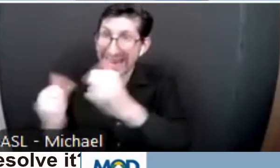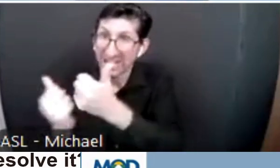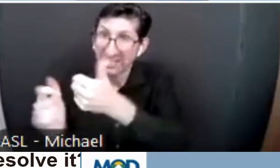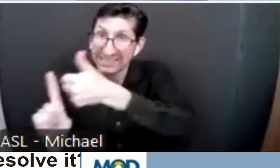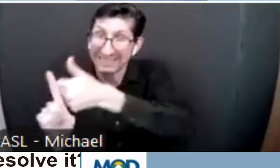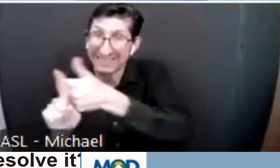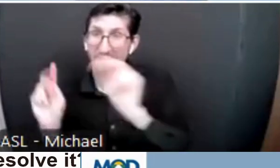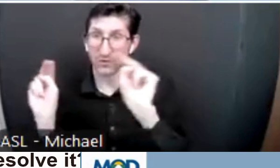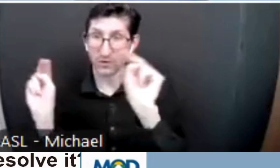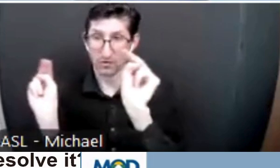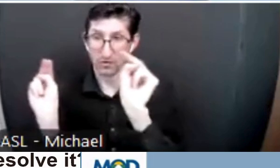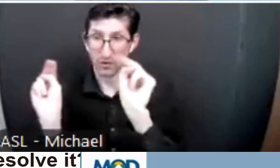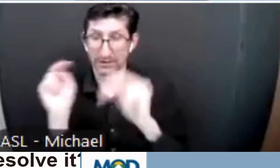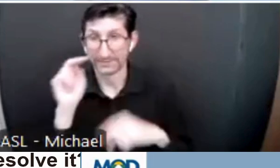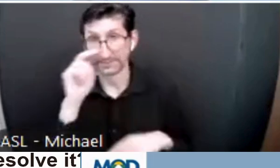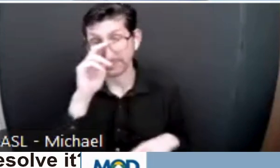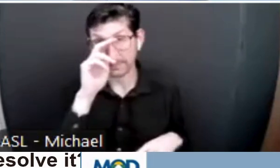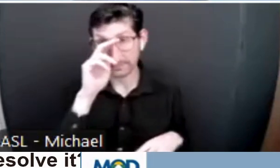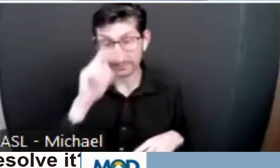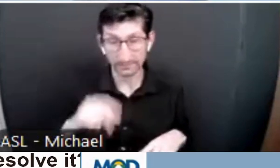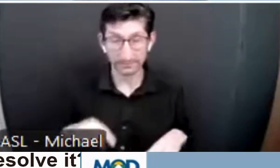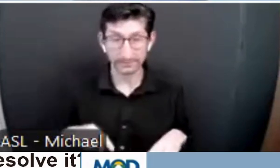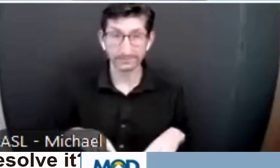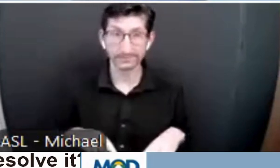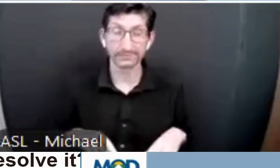Since filing a complaint isn't going to